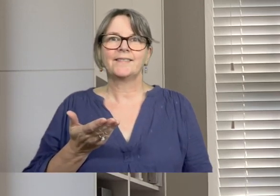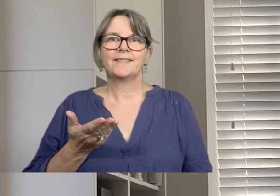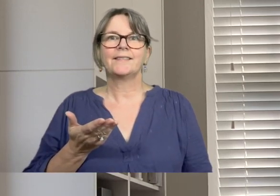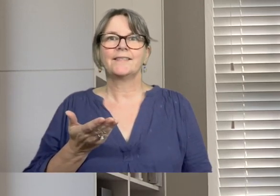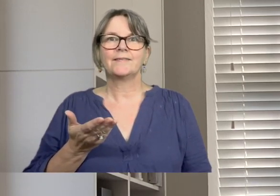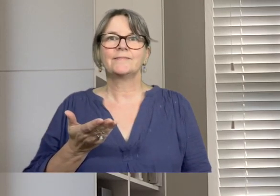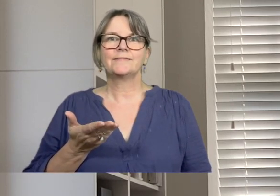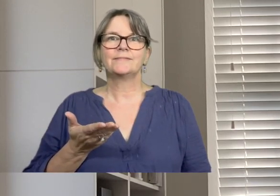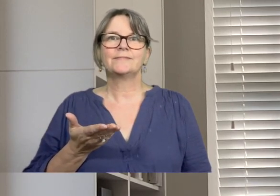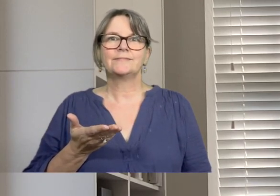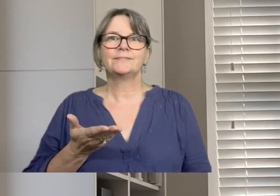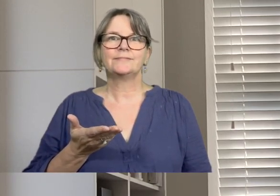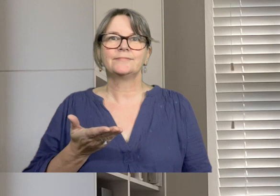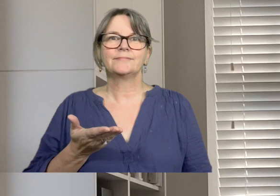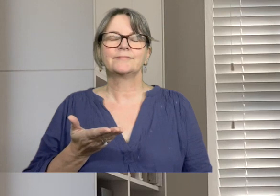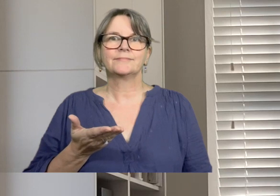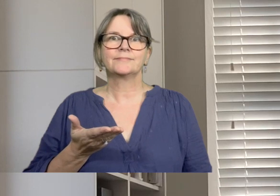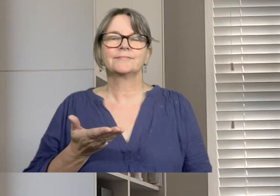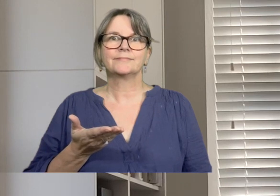And 3.